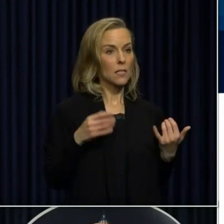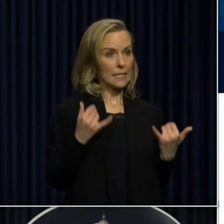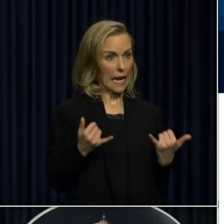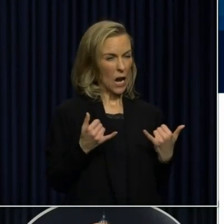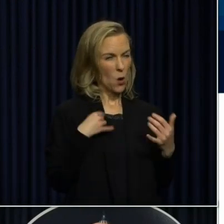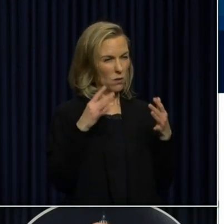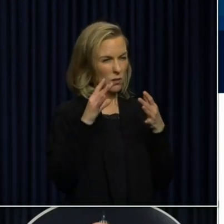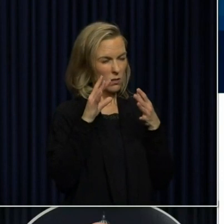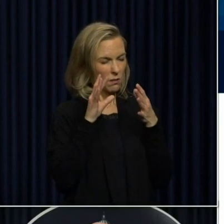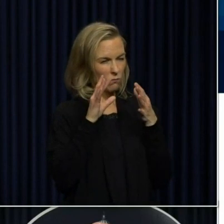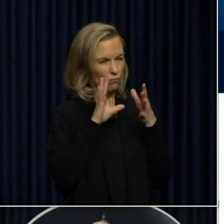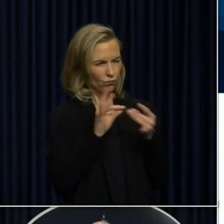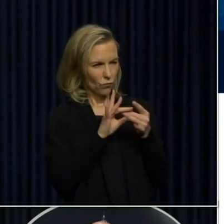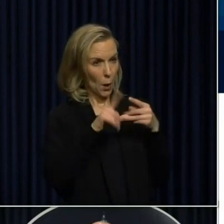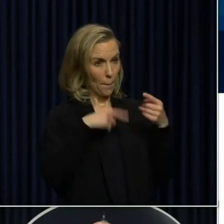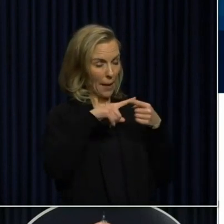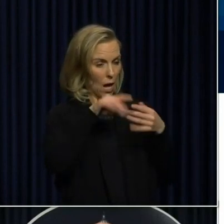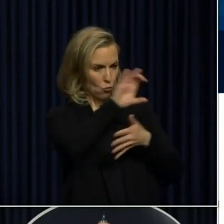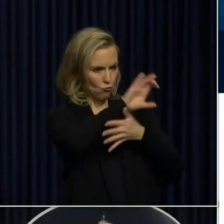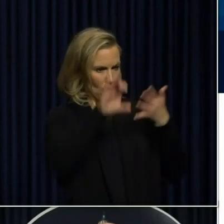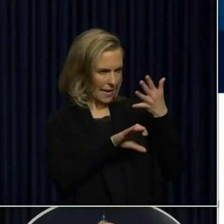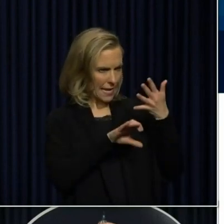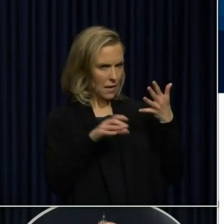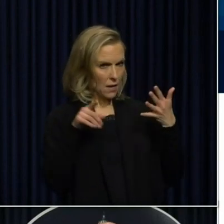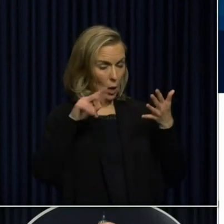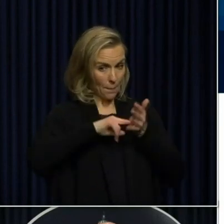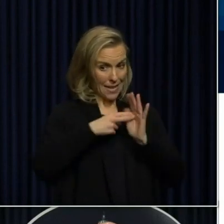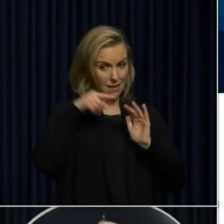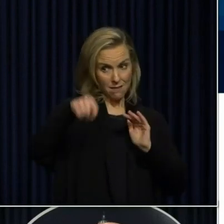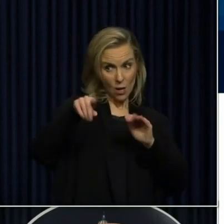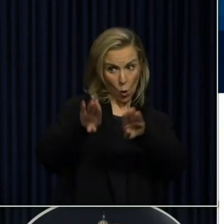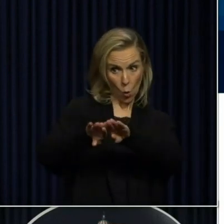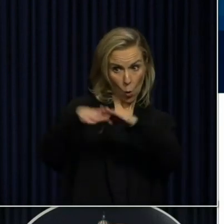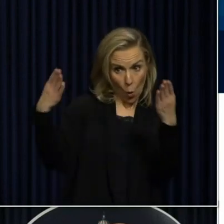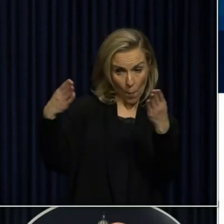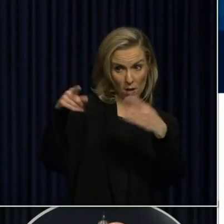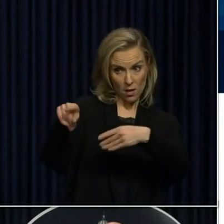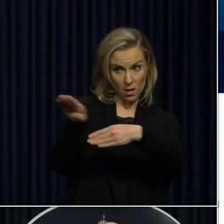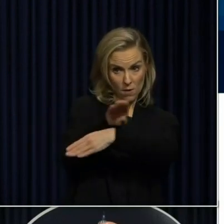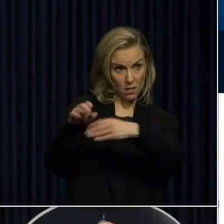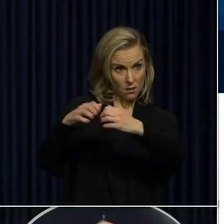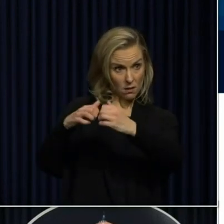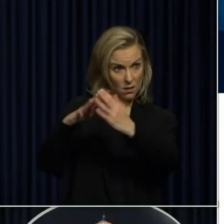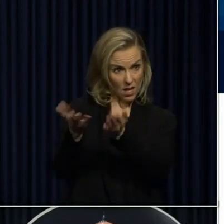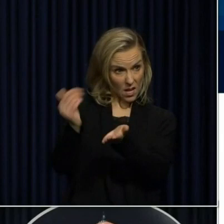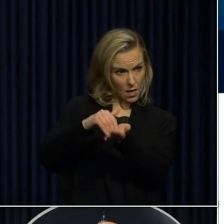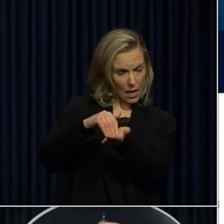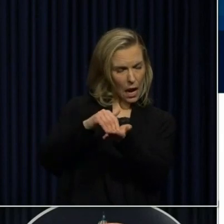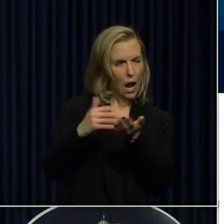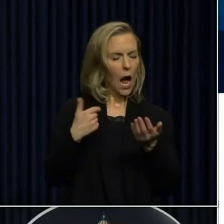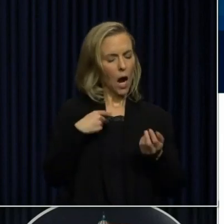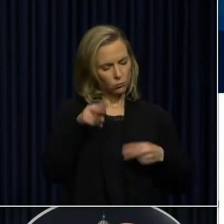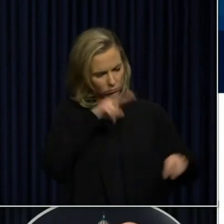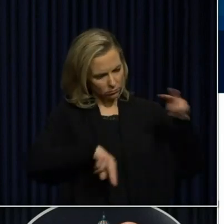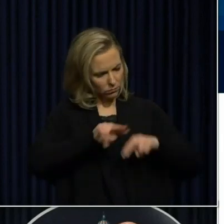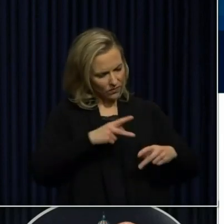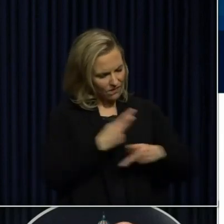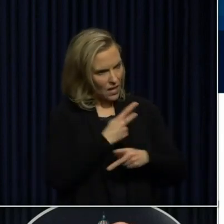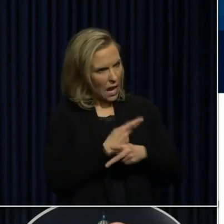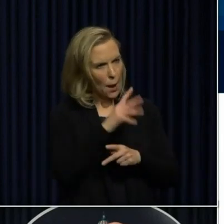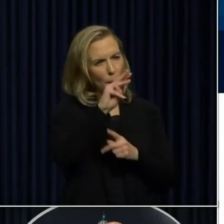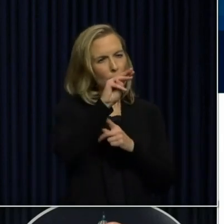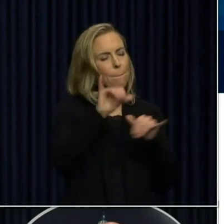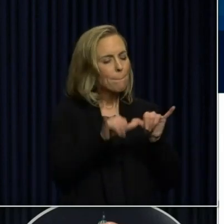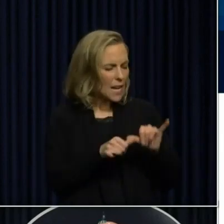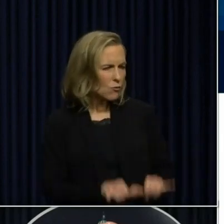the criteria for when we reopen the state in a phased approach, I look at a number of different metrics. We report these, but I